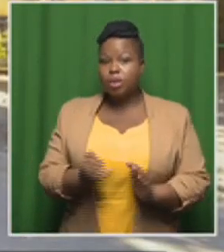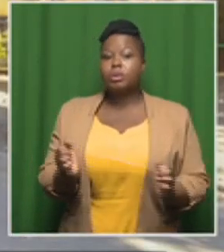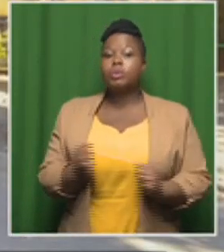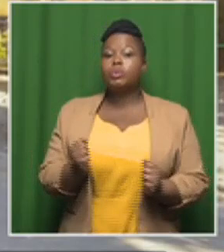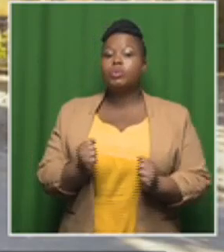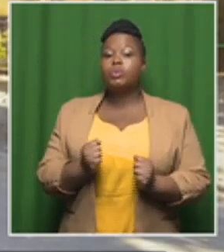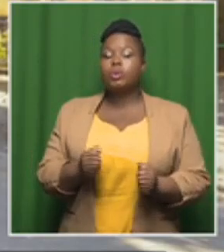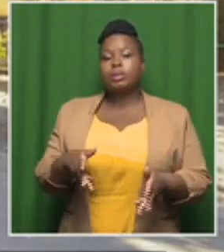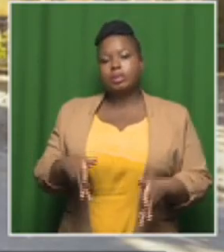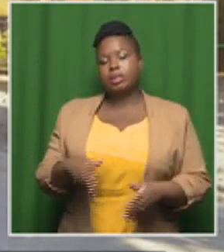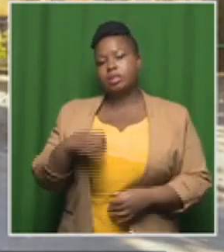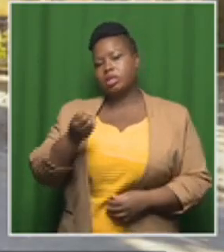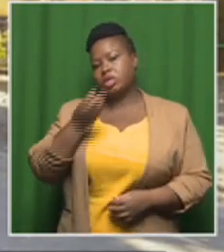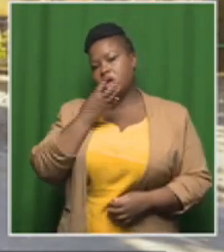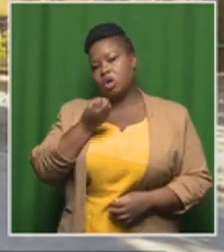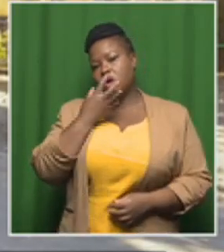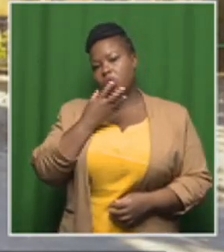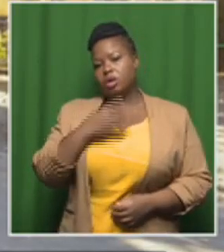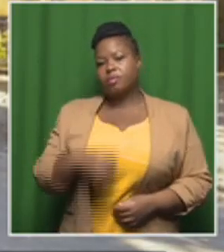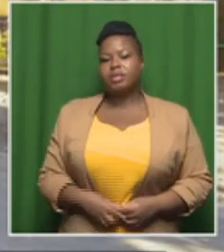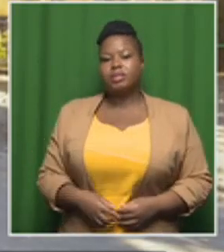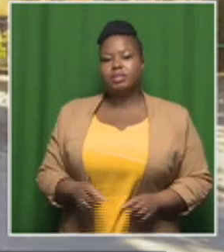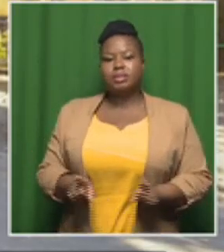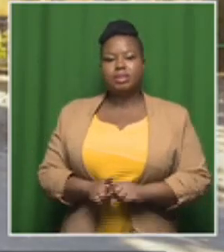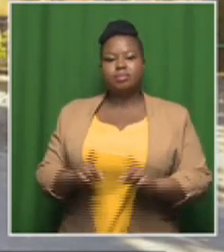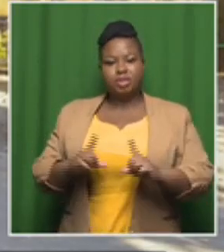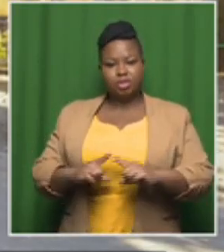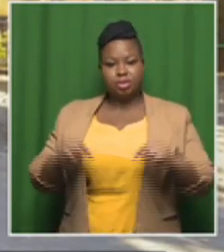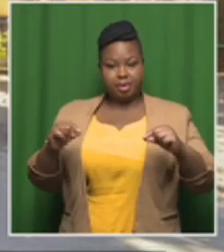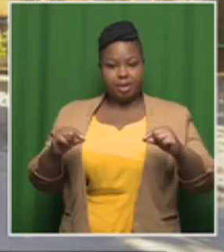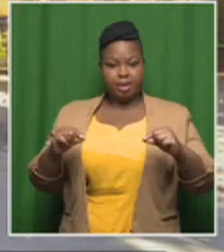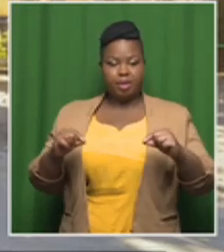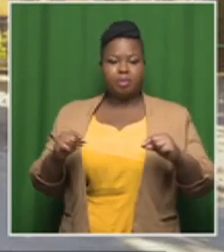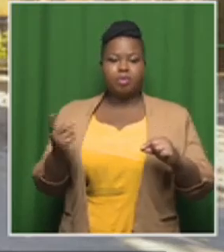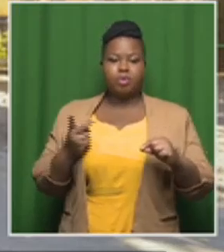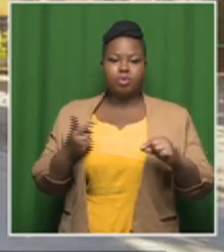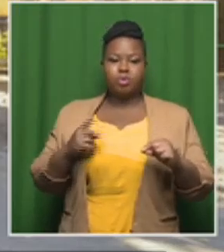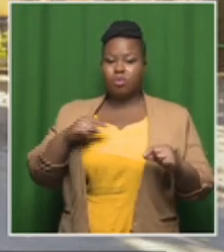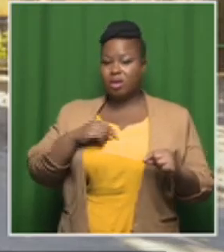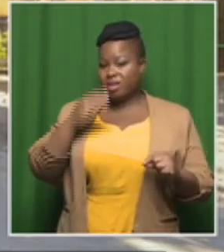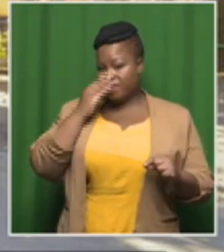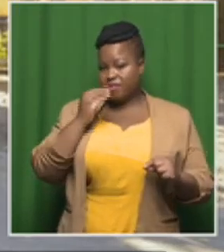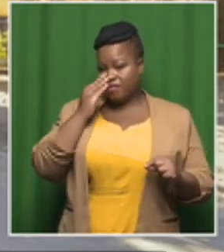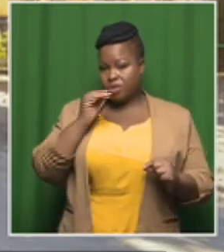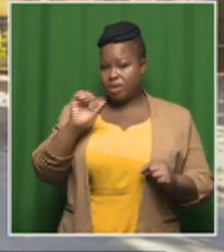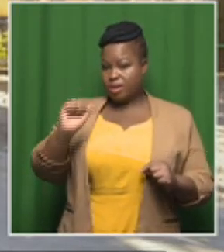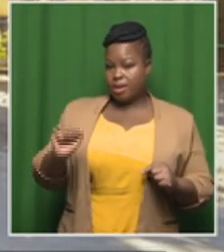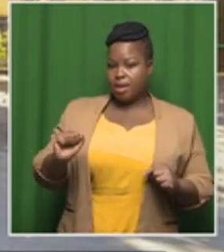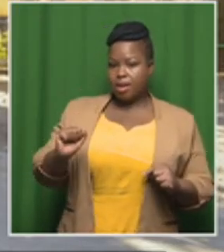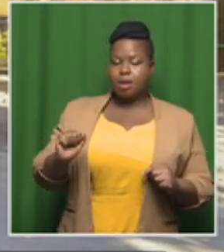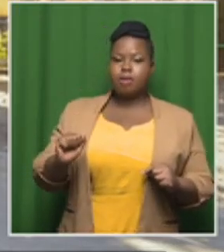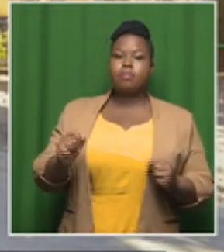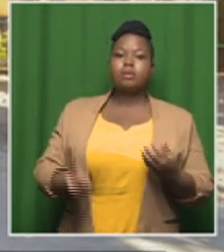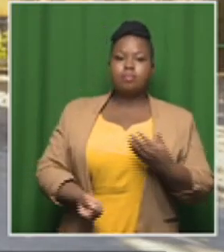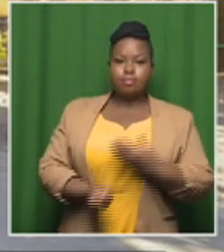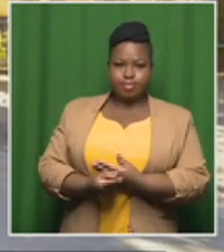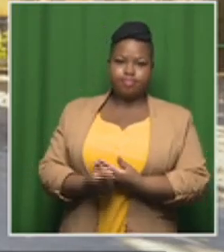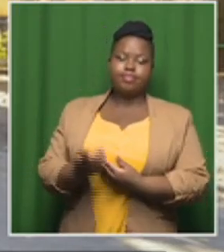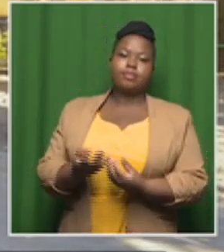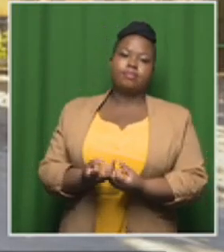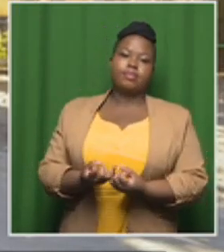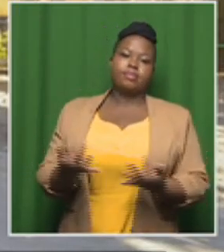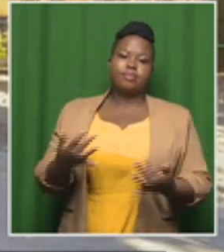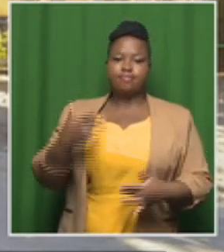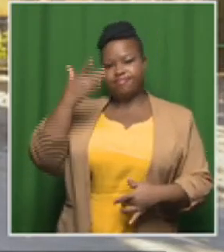particularly in Hong Kong, looking at countries like Japan, where influenza A has been spiking in terms of case numbers